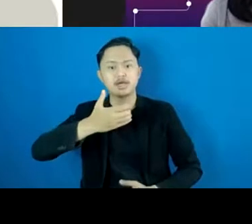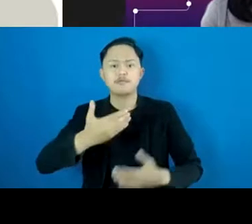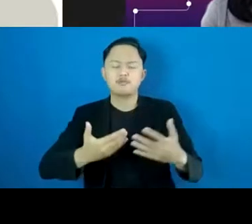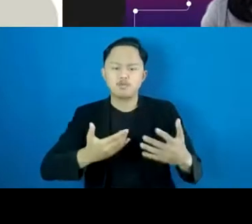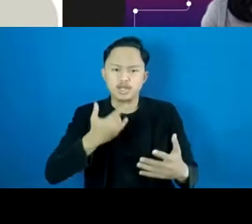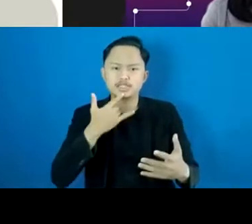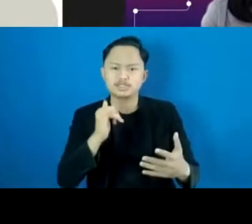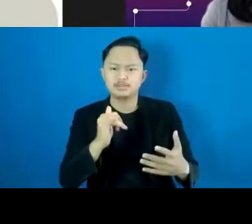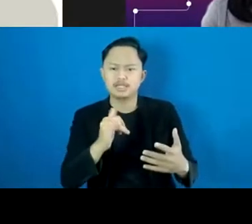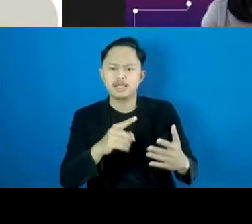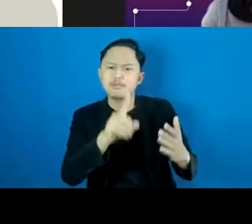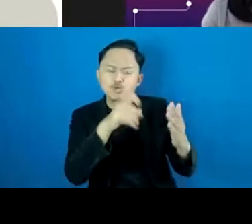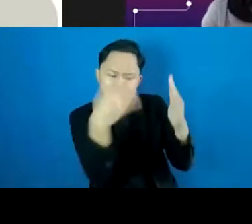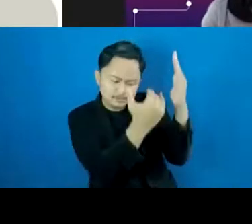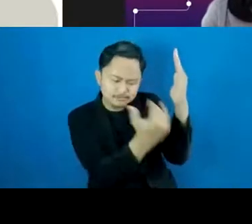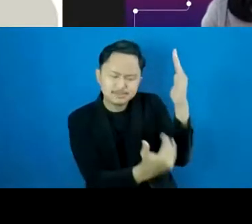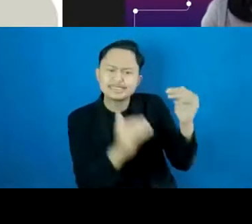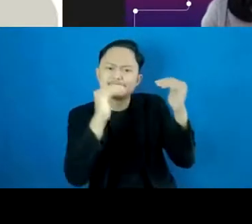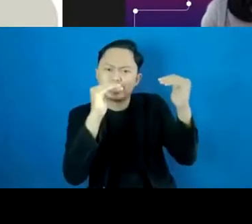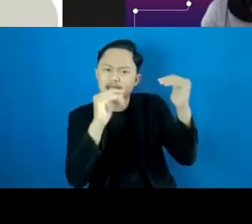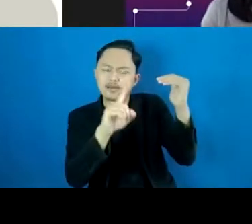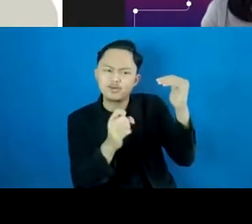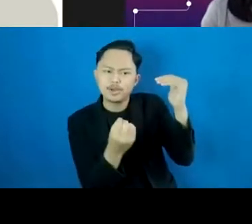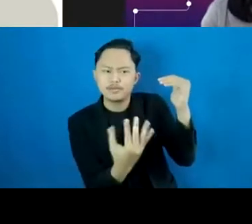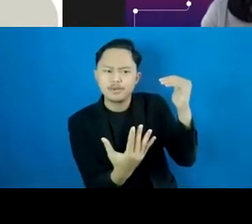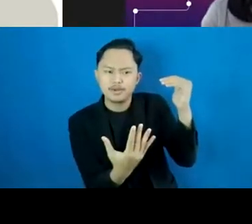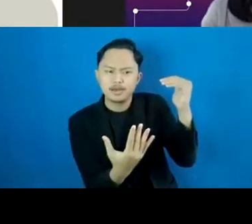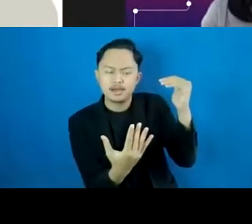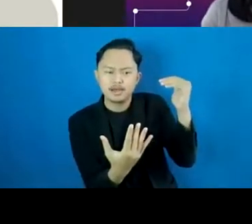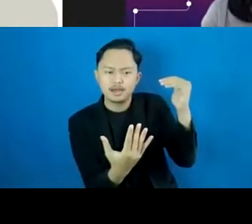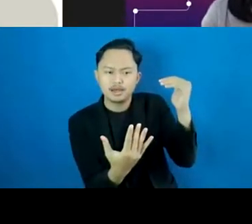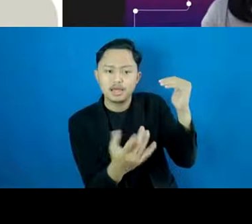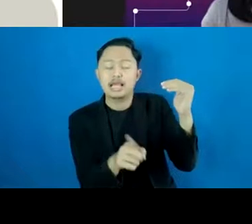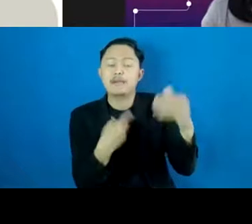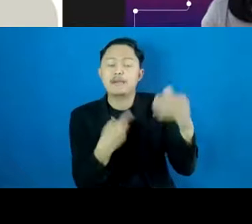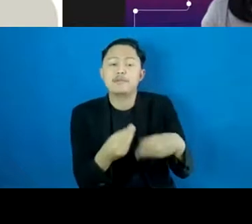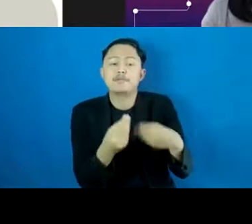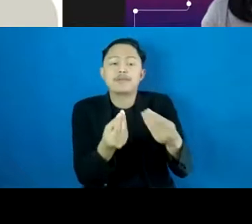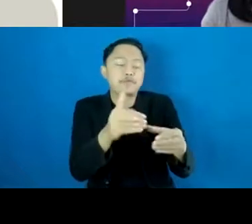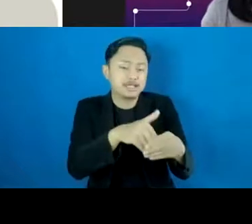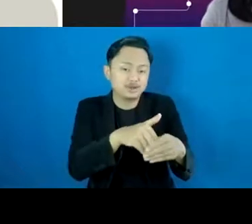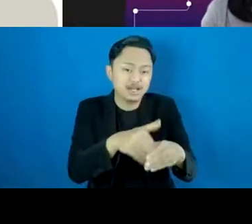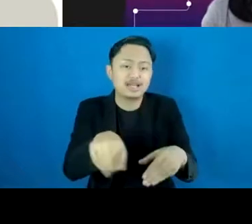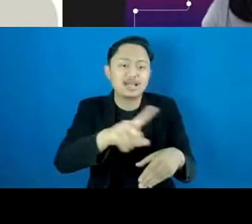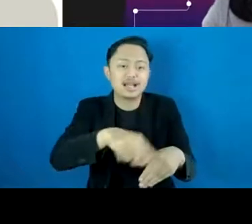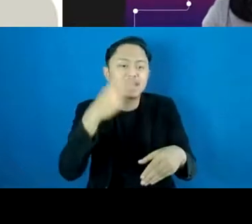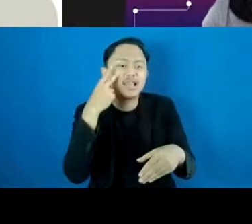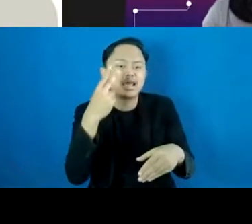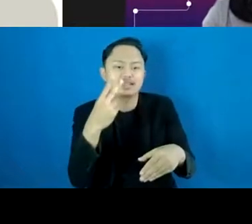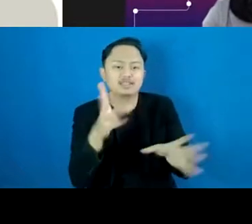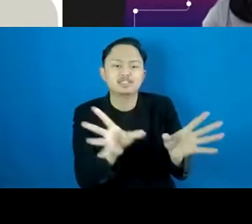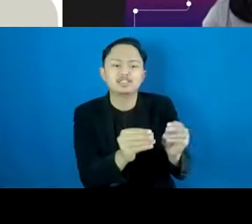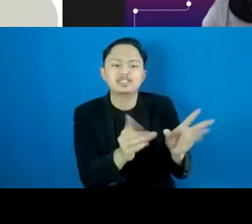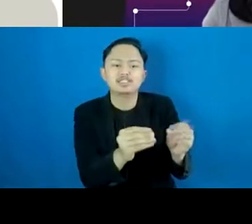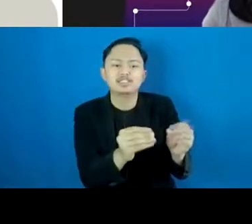range requirement of a bus. So we suggest you to go for longer range buses with which your